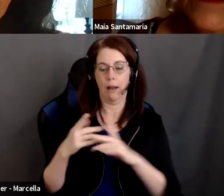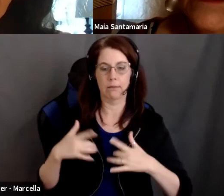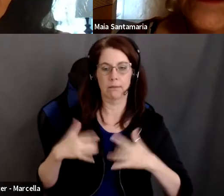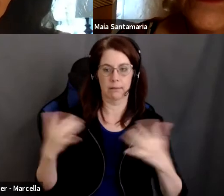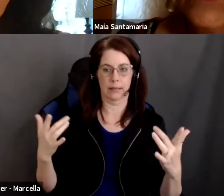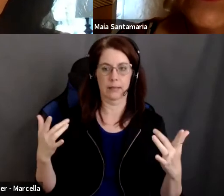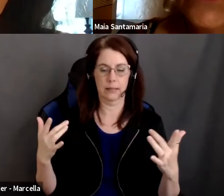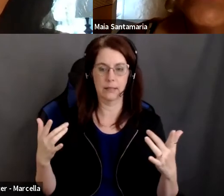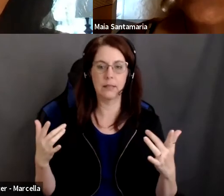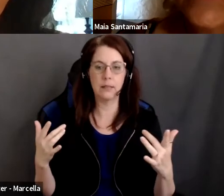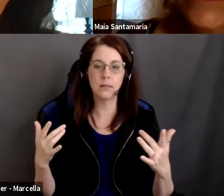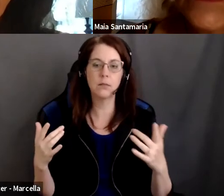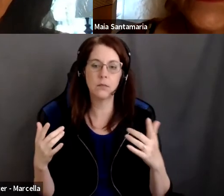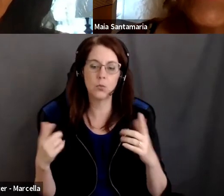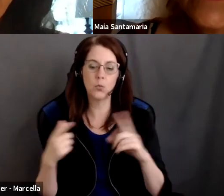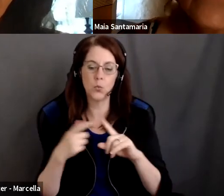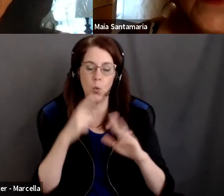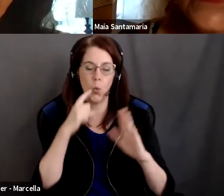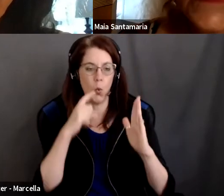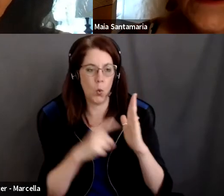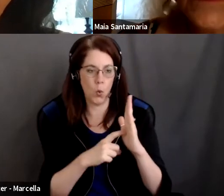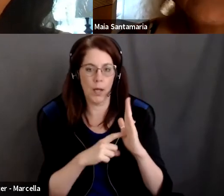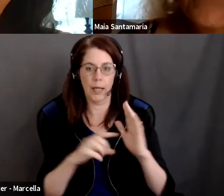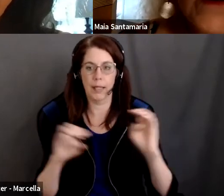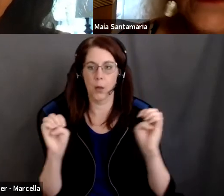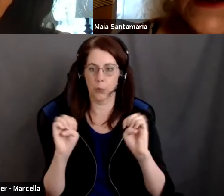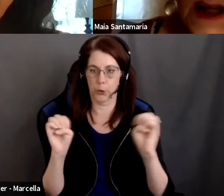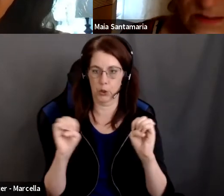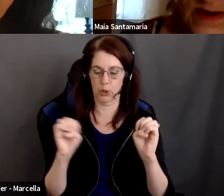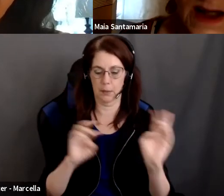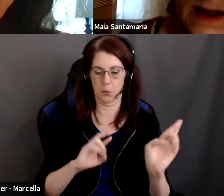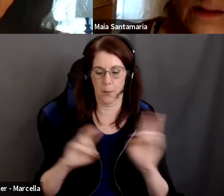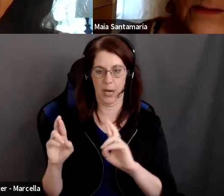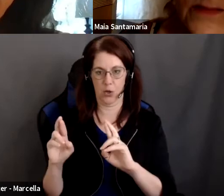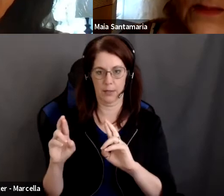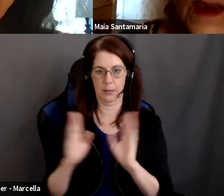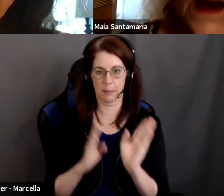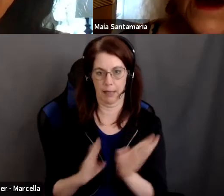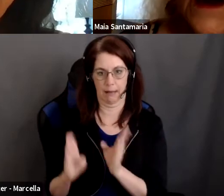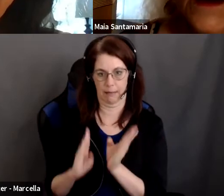event to recognize emergency preparedness and planning.